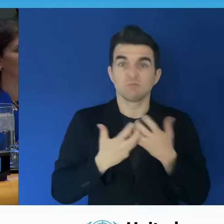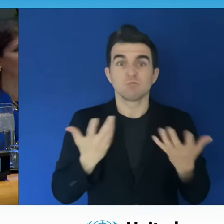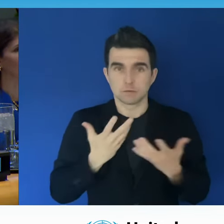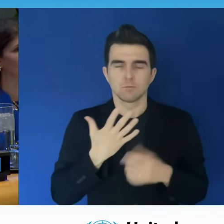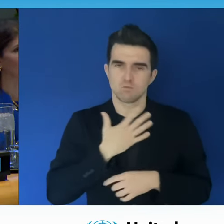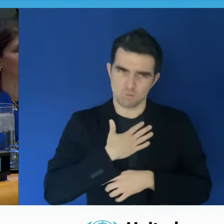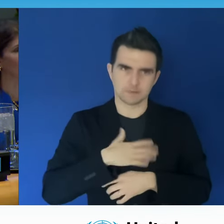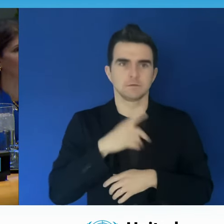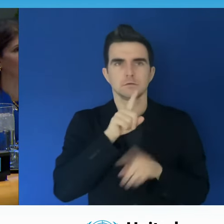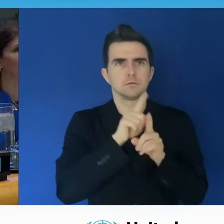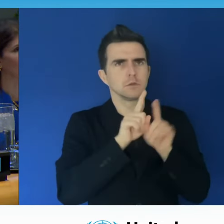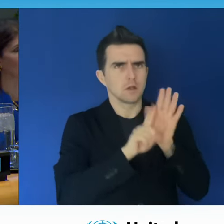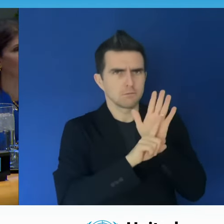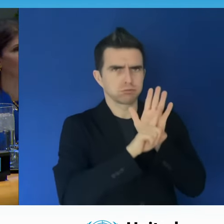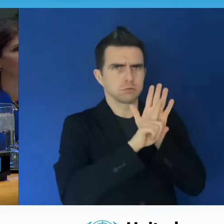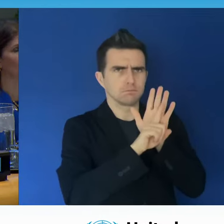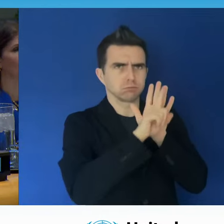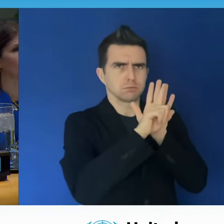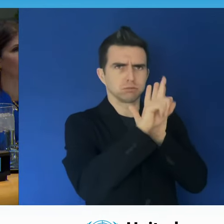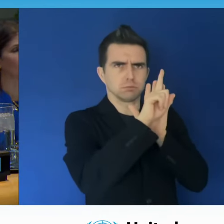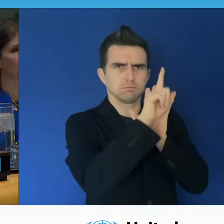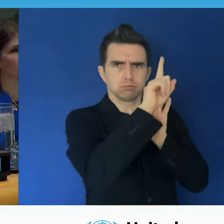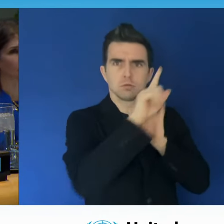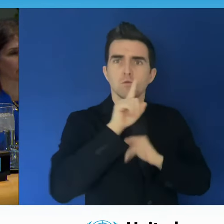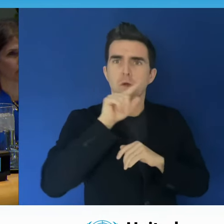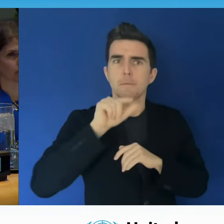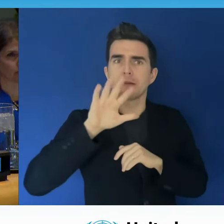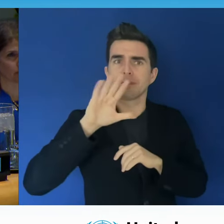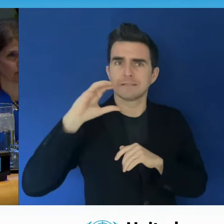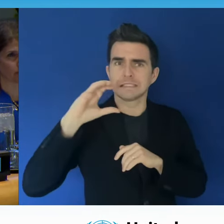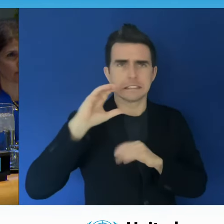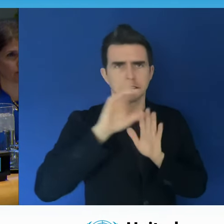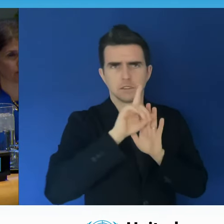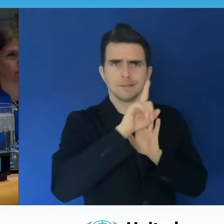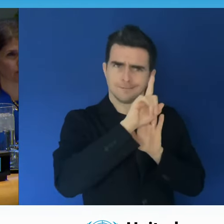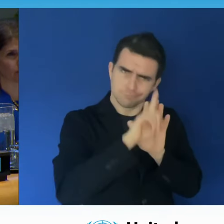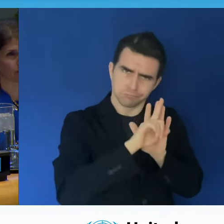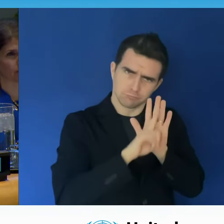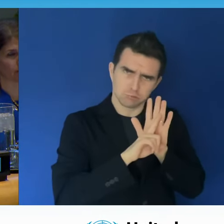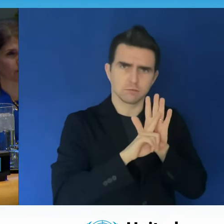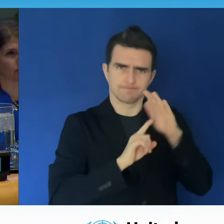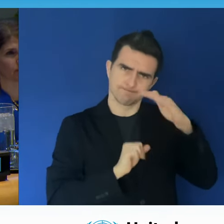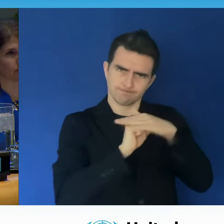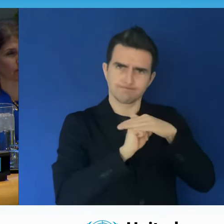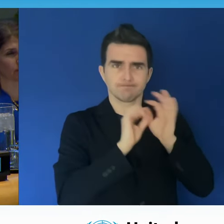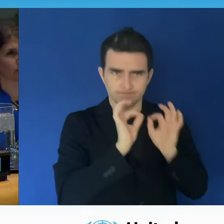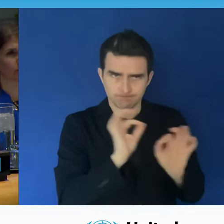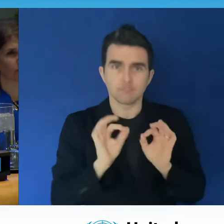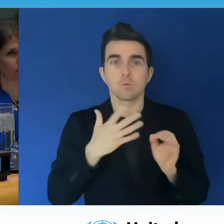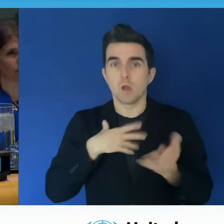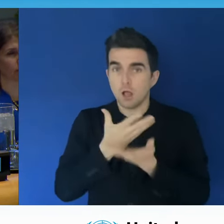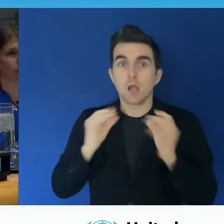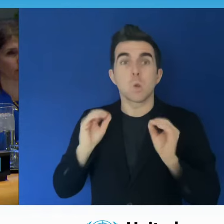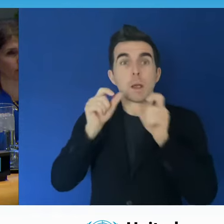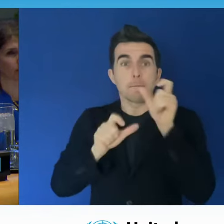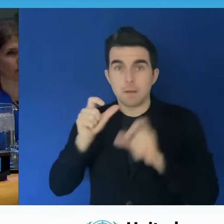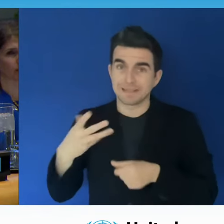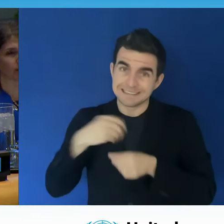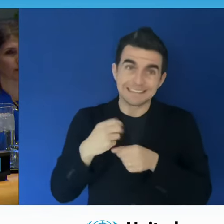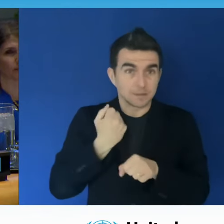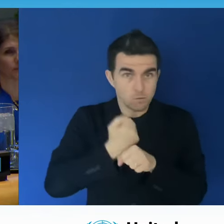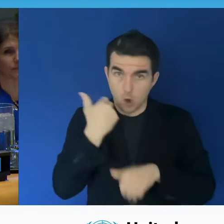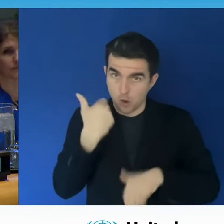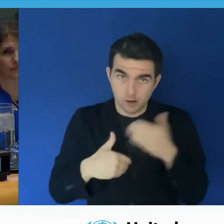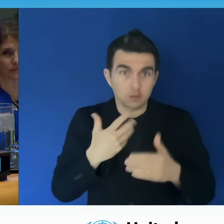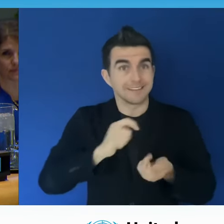energy transition minerals to help to ensure developing countries benefit fully from this transition. My youth